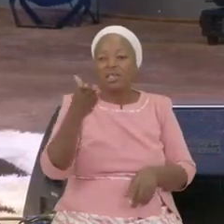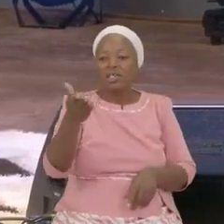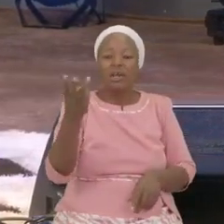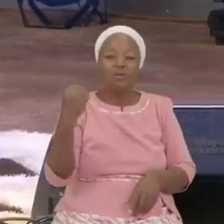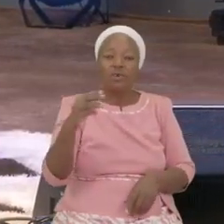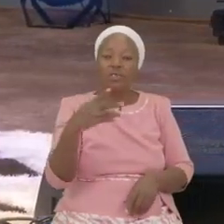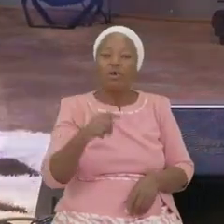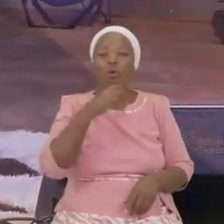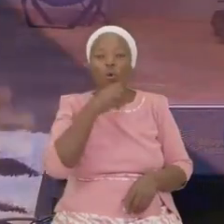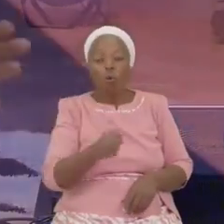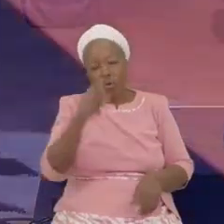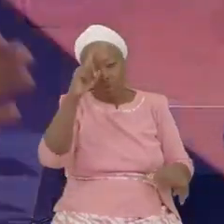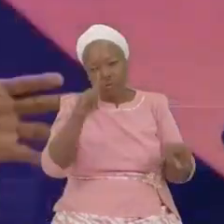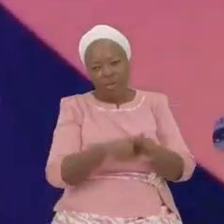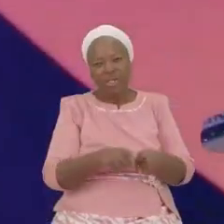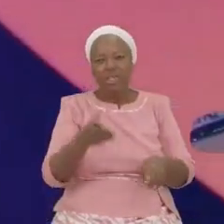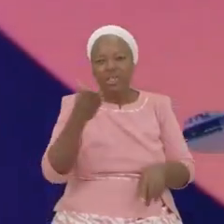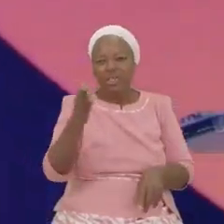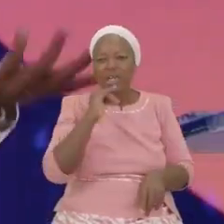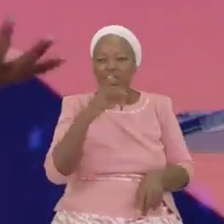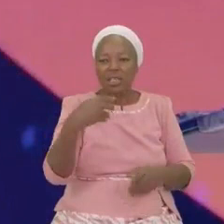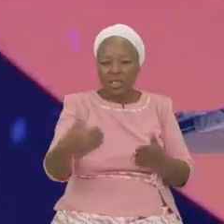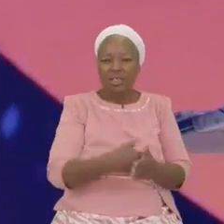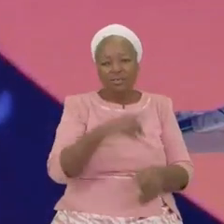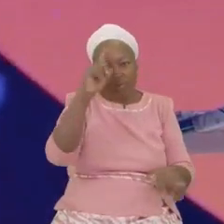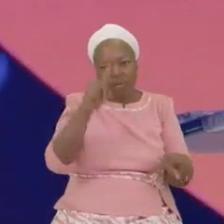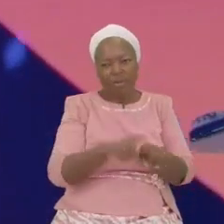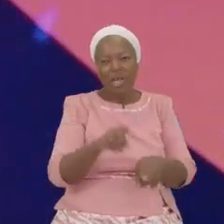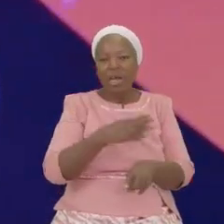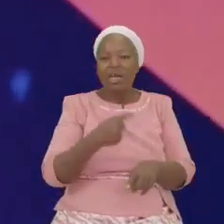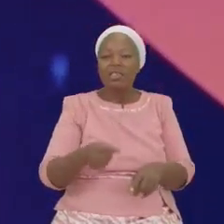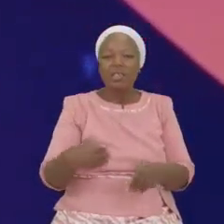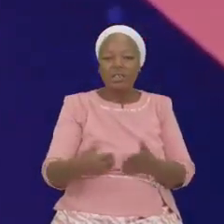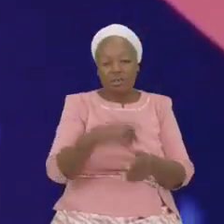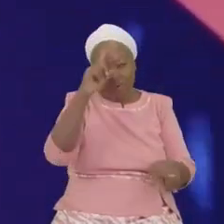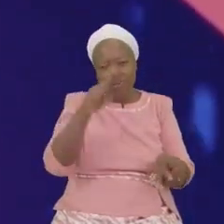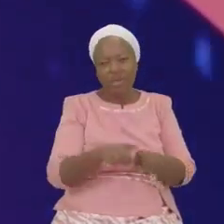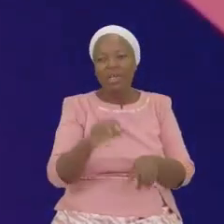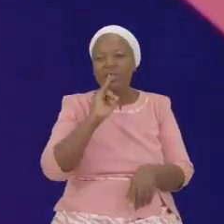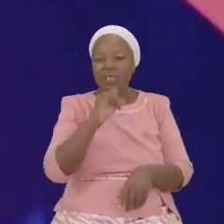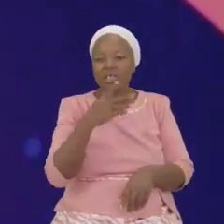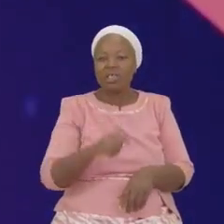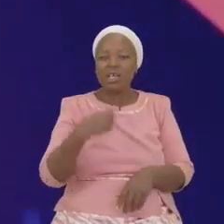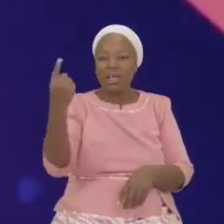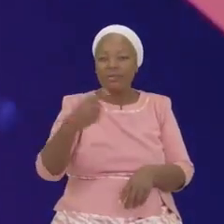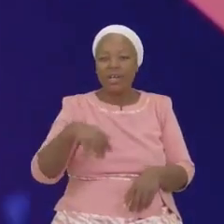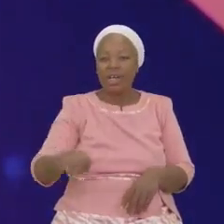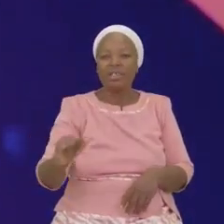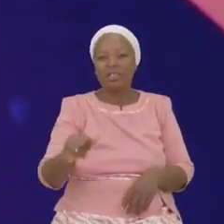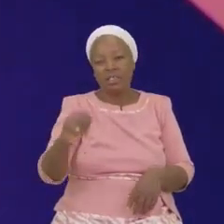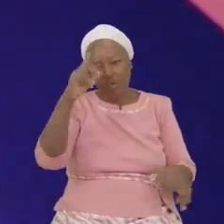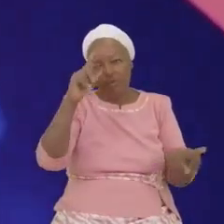old covenant, there is the new covenant, and the new covenant is the